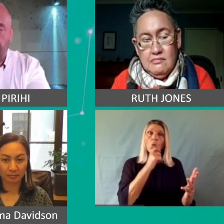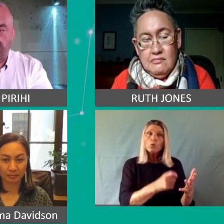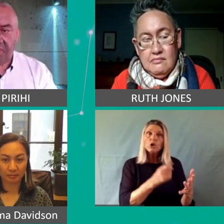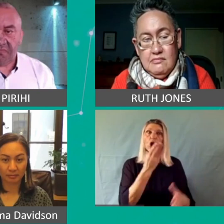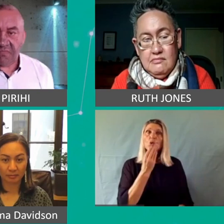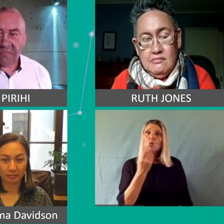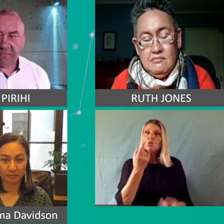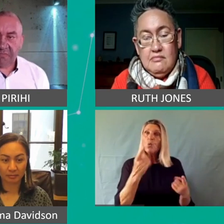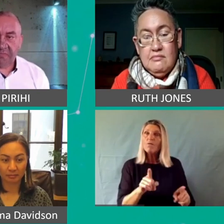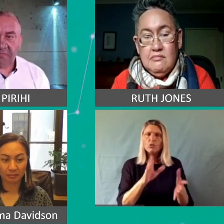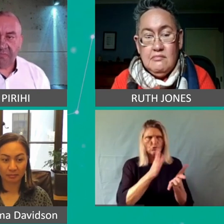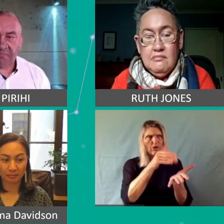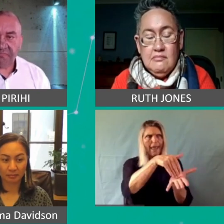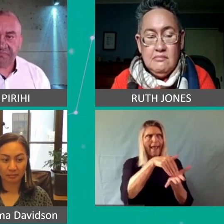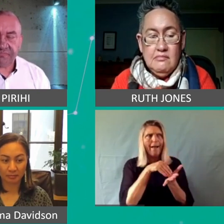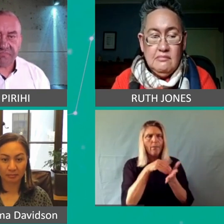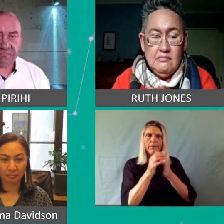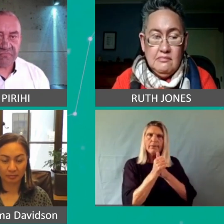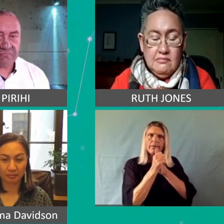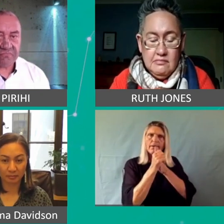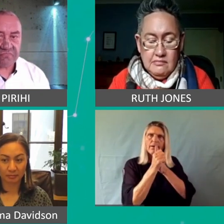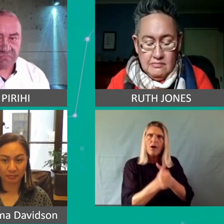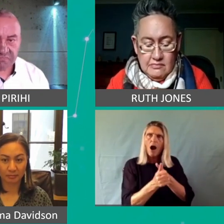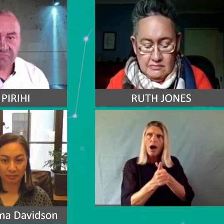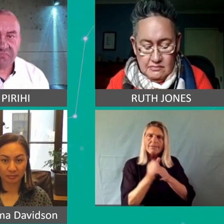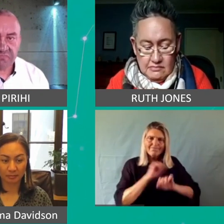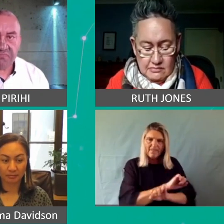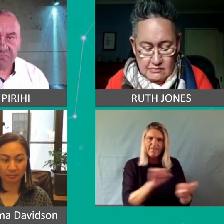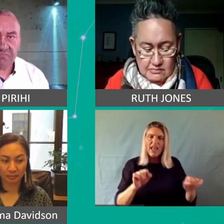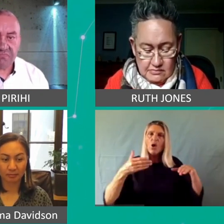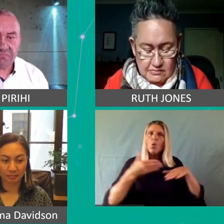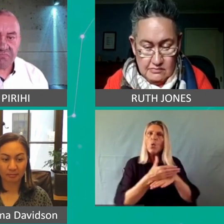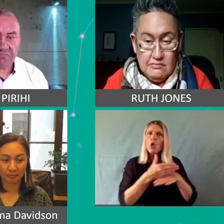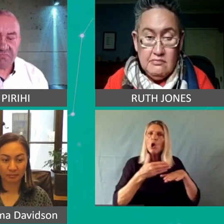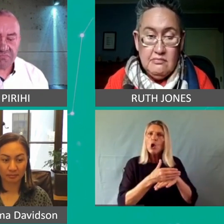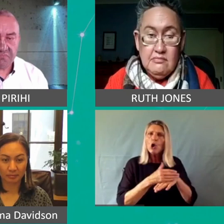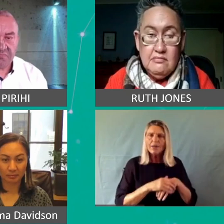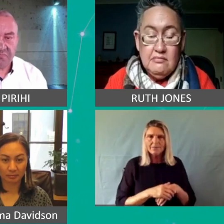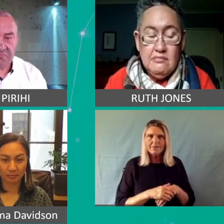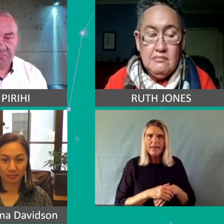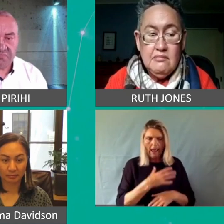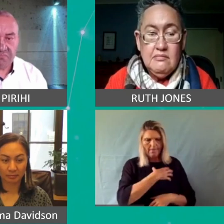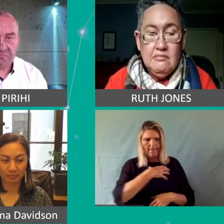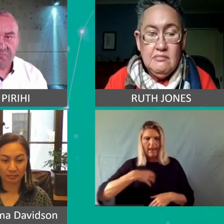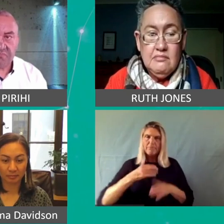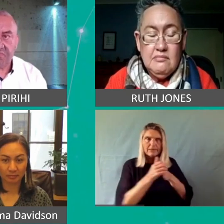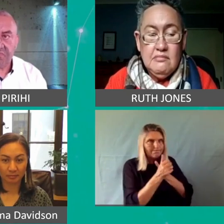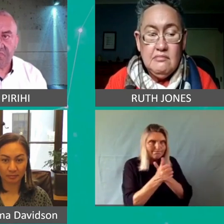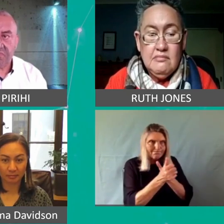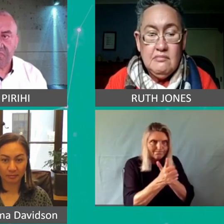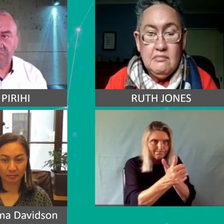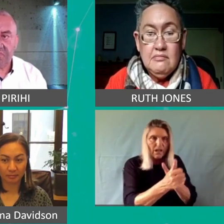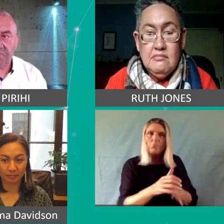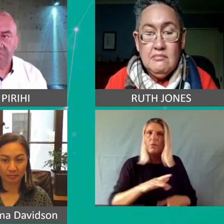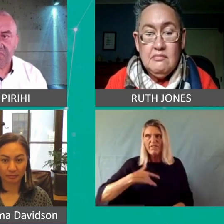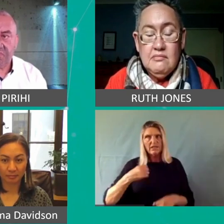really help guide your work and the government's direction in this area. I think we're at such a